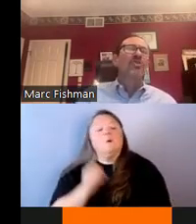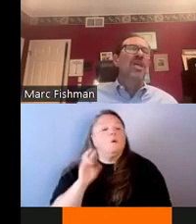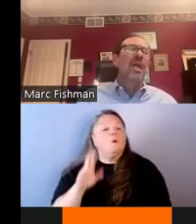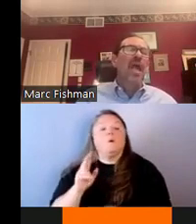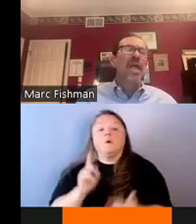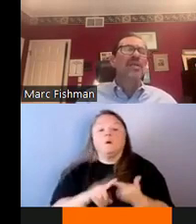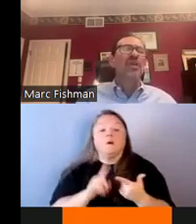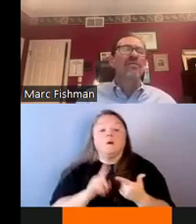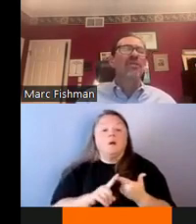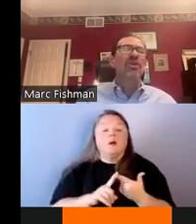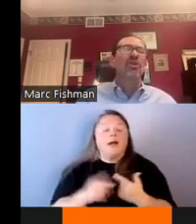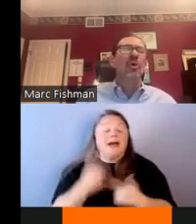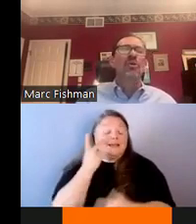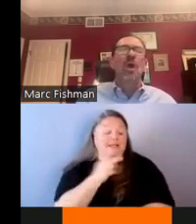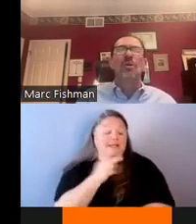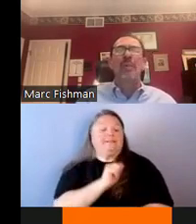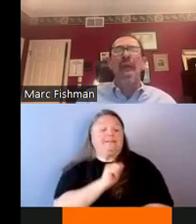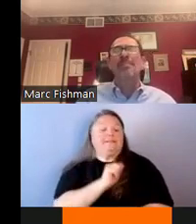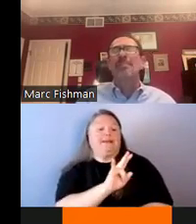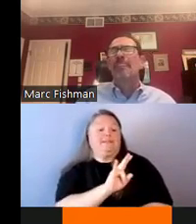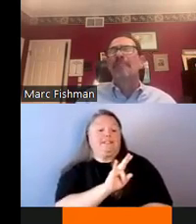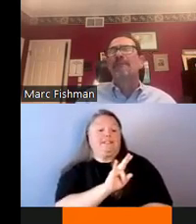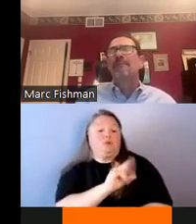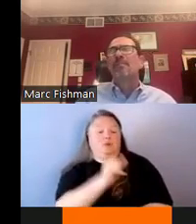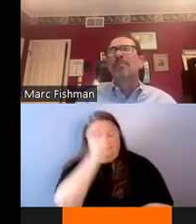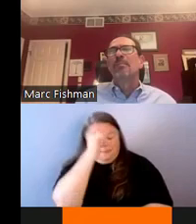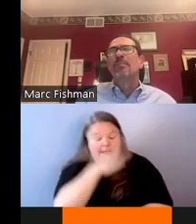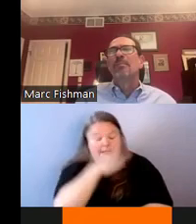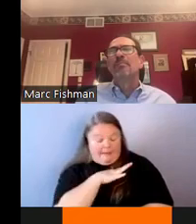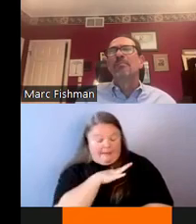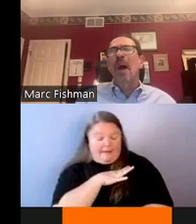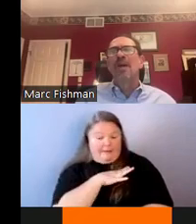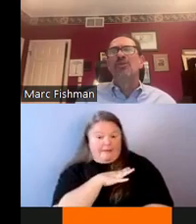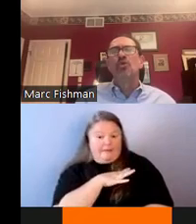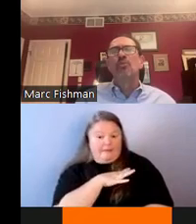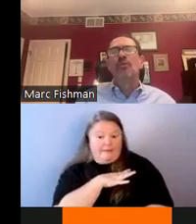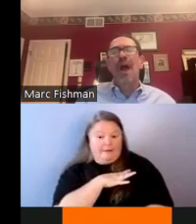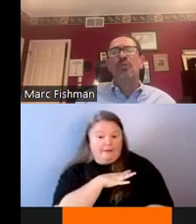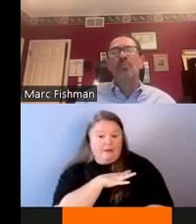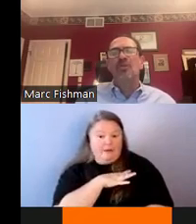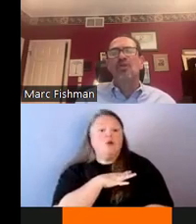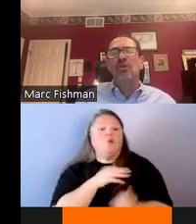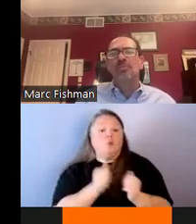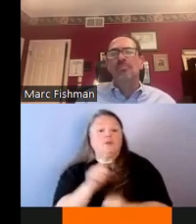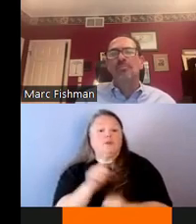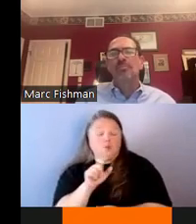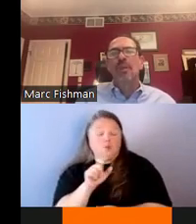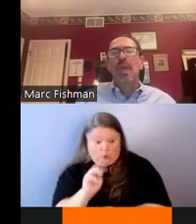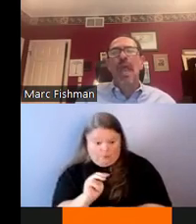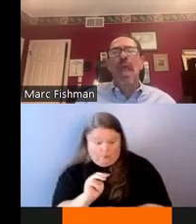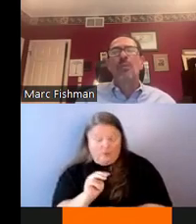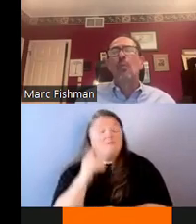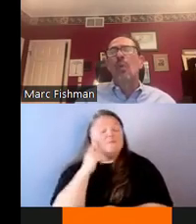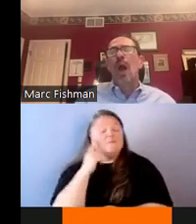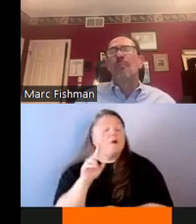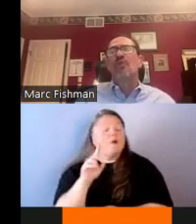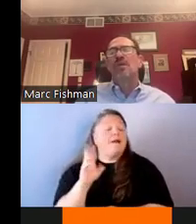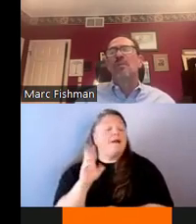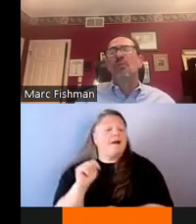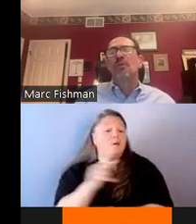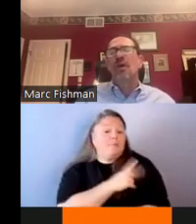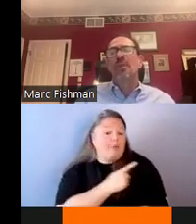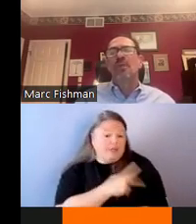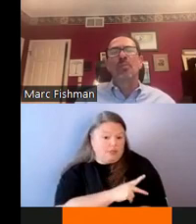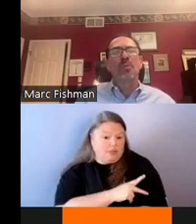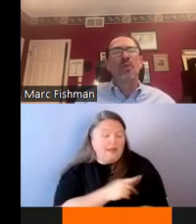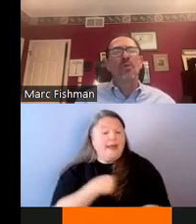about, I'm seeing a 17-year-old young man by Zoom for outpatient, and I'm